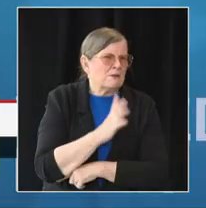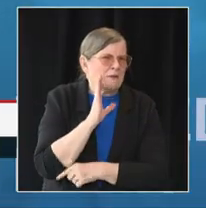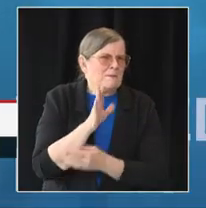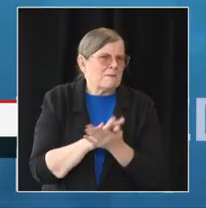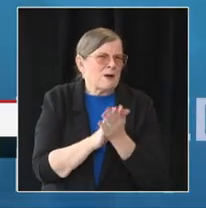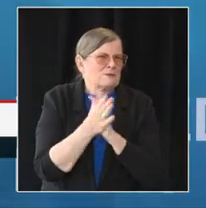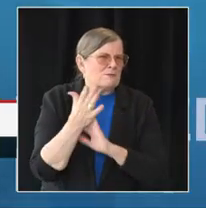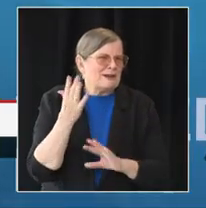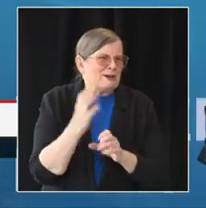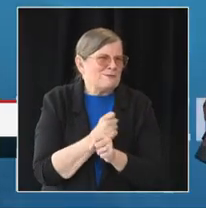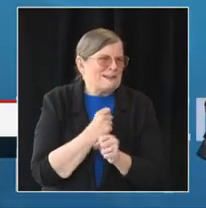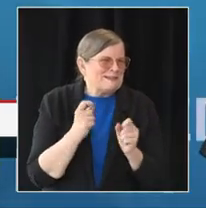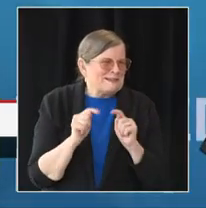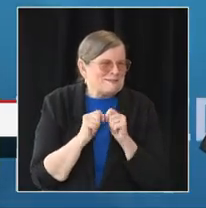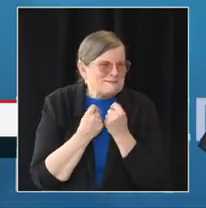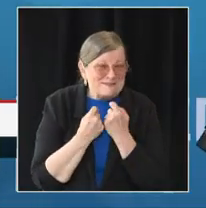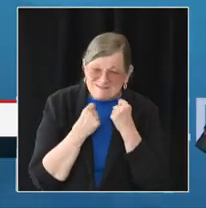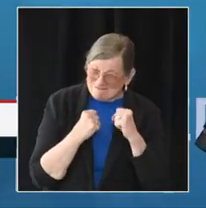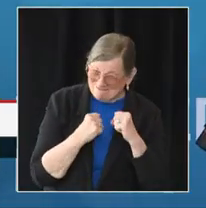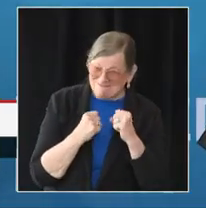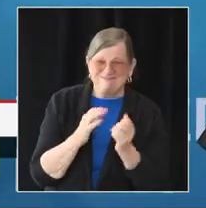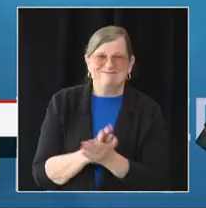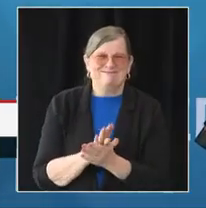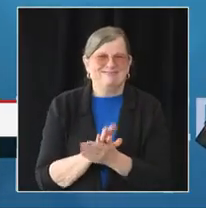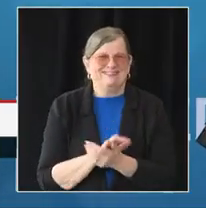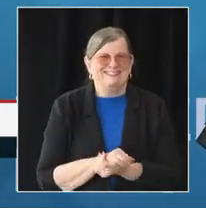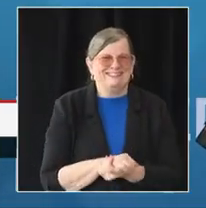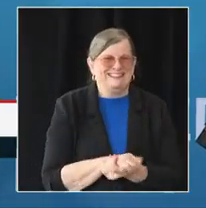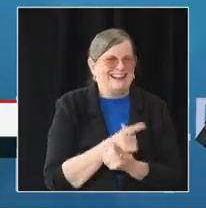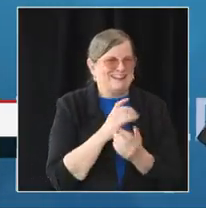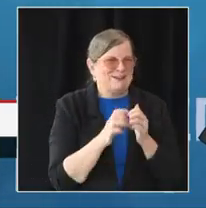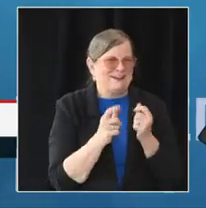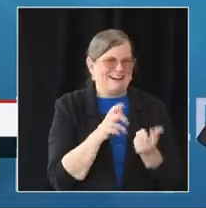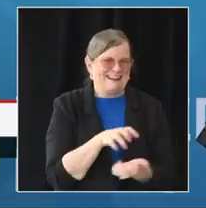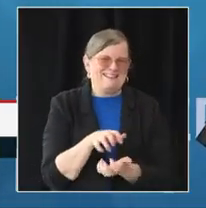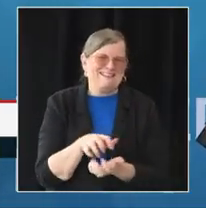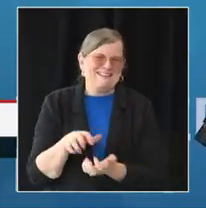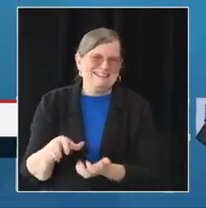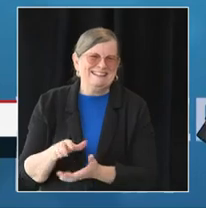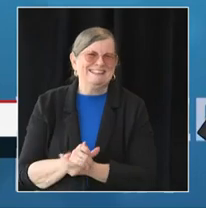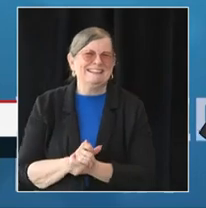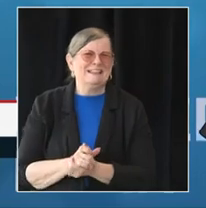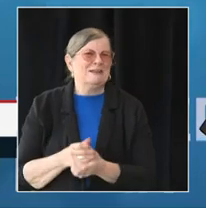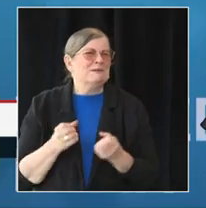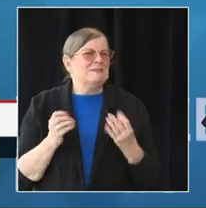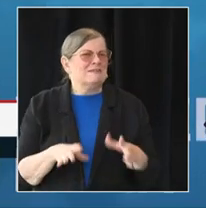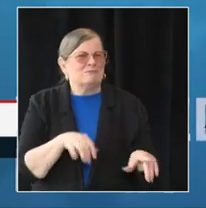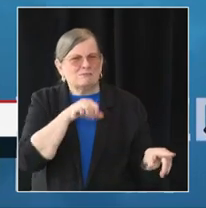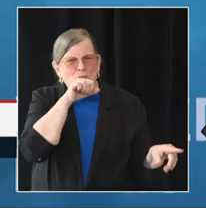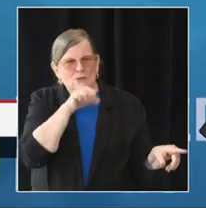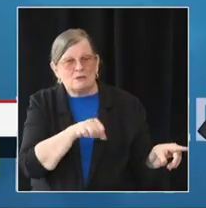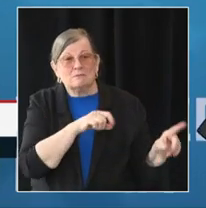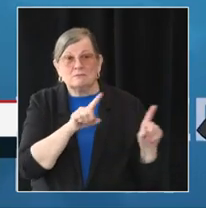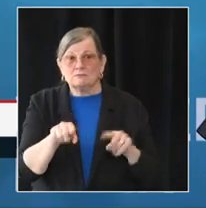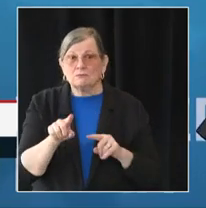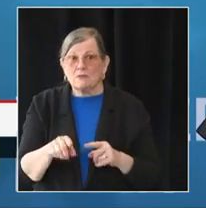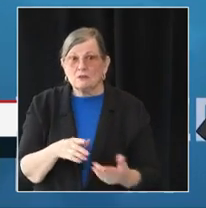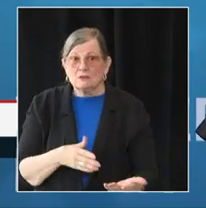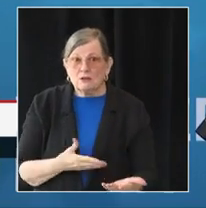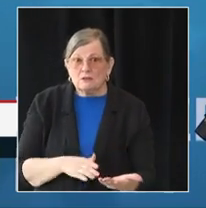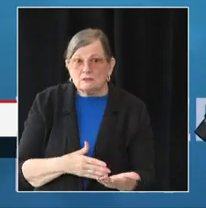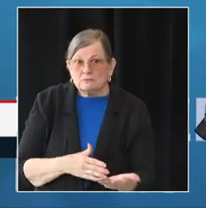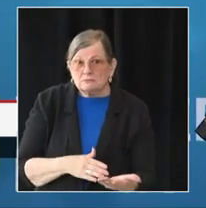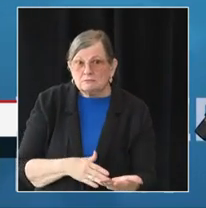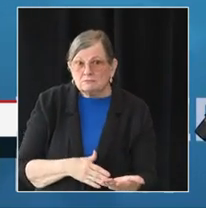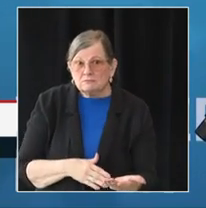We're winning. But they did very well there. People like it there. And the number of concerts and from every